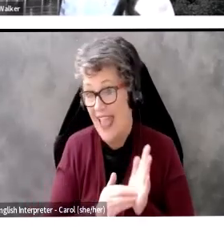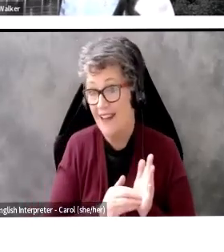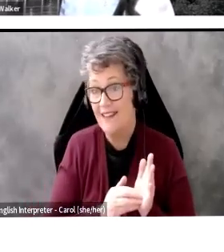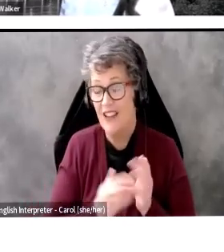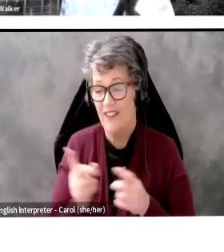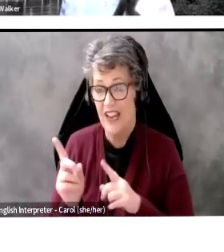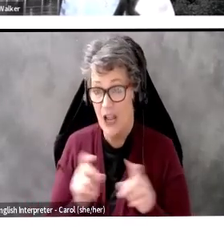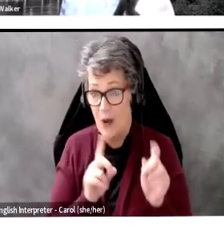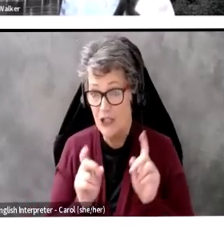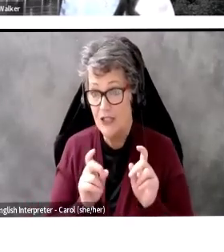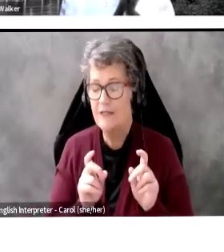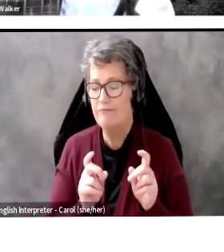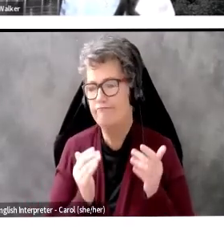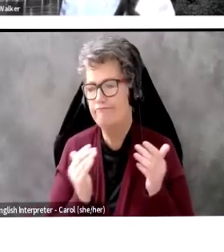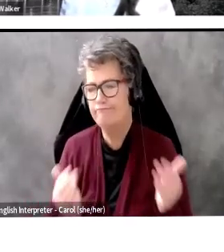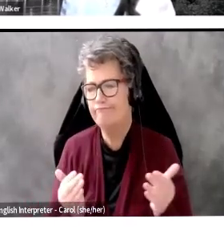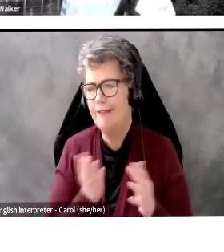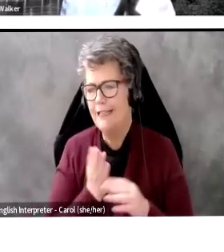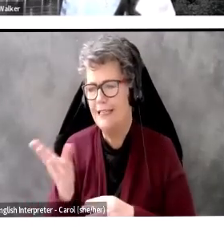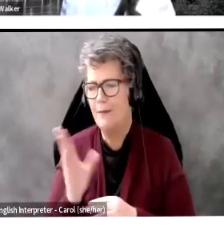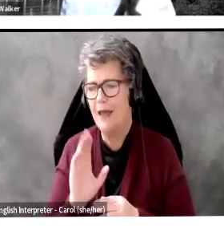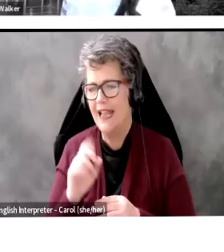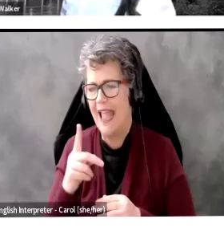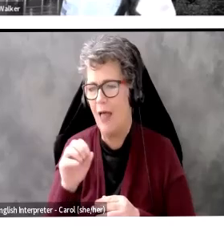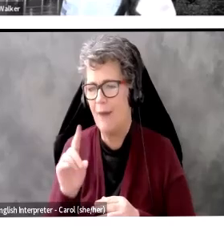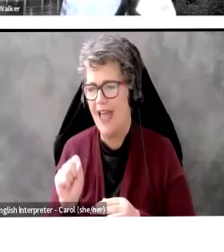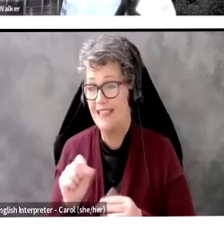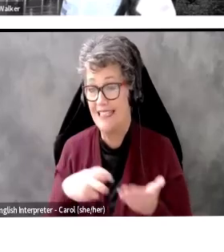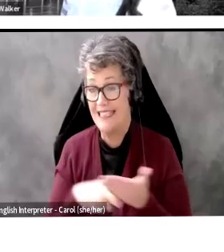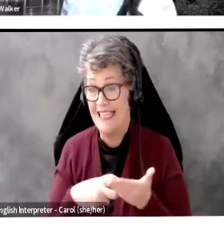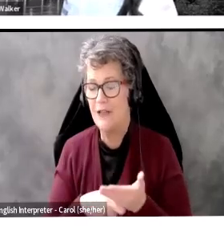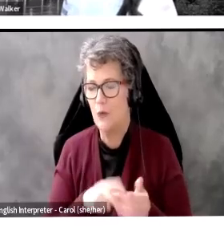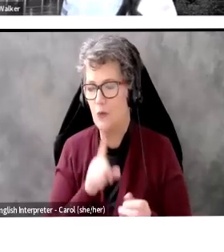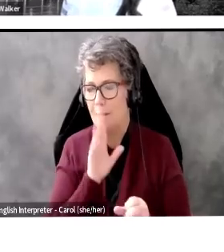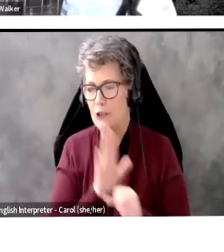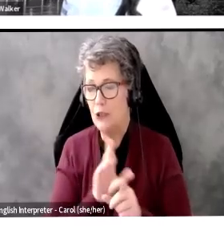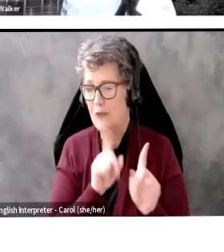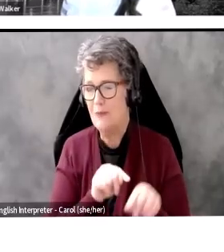have questions, go ahead and submit a CalPADS ticket and we'll ensure to